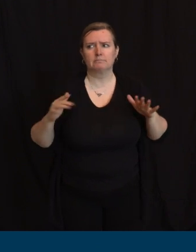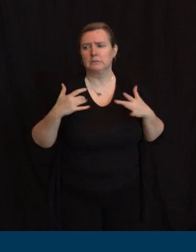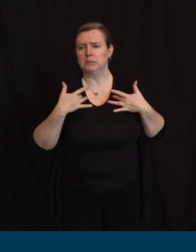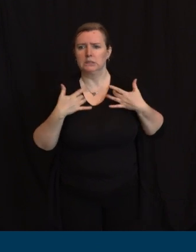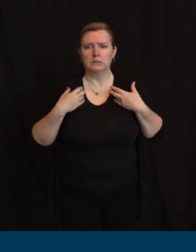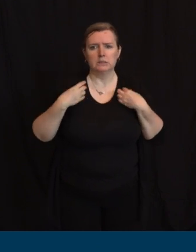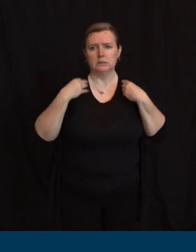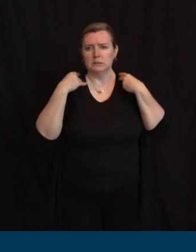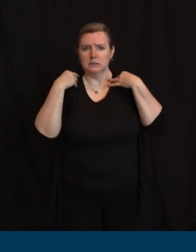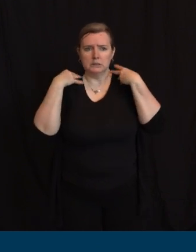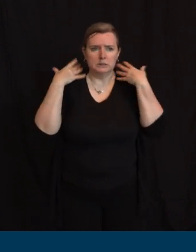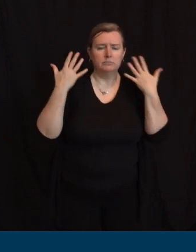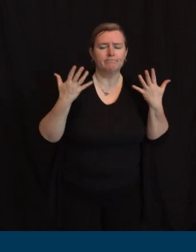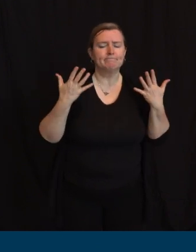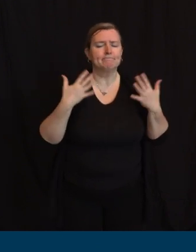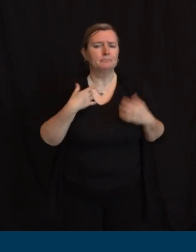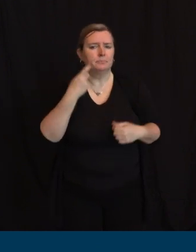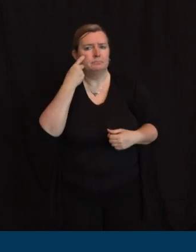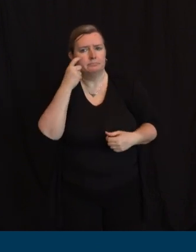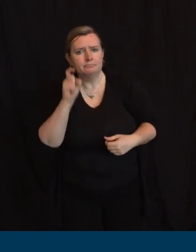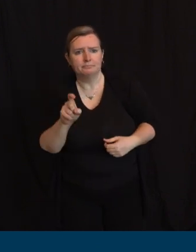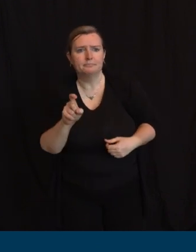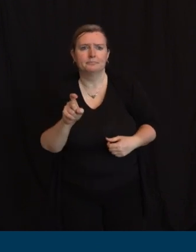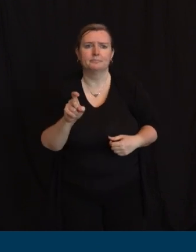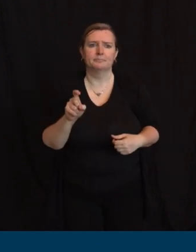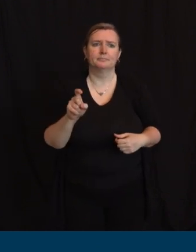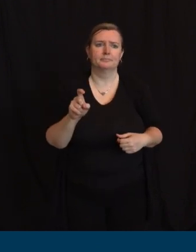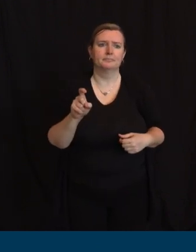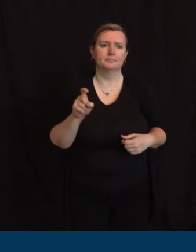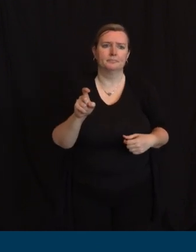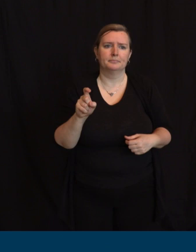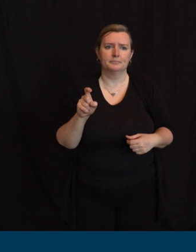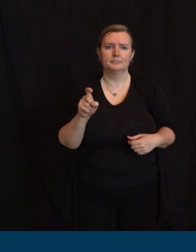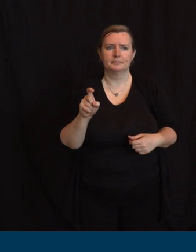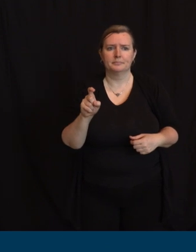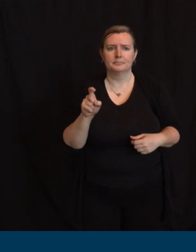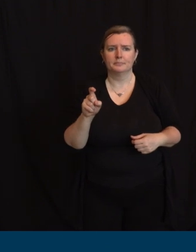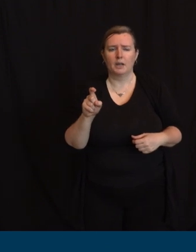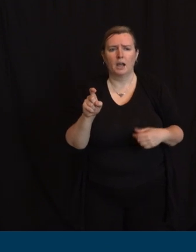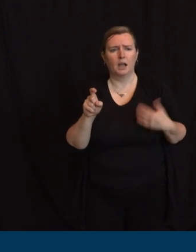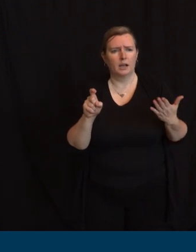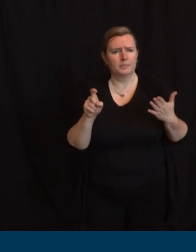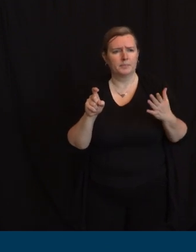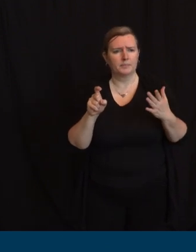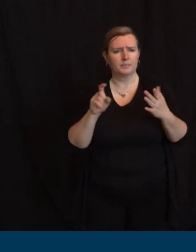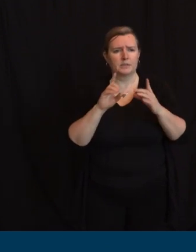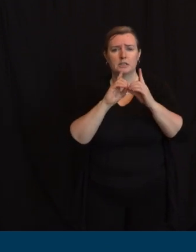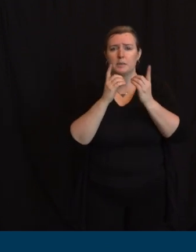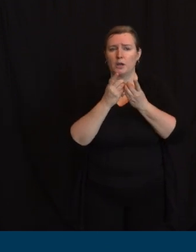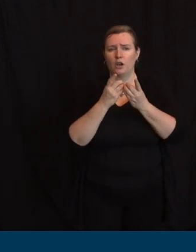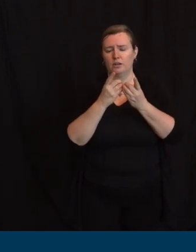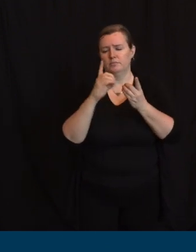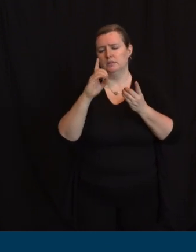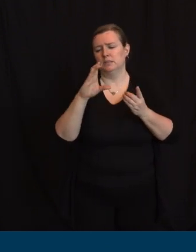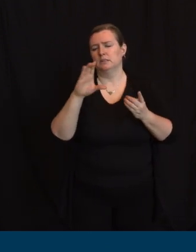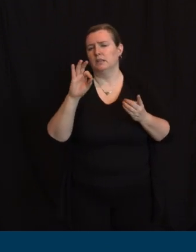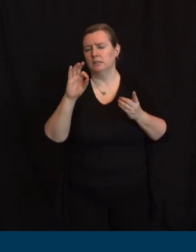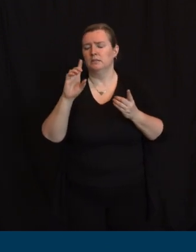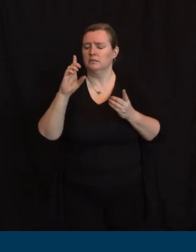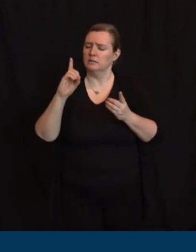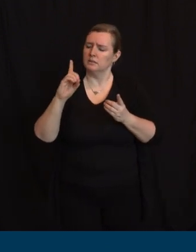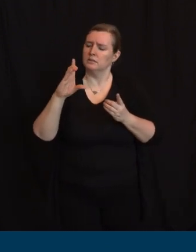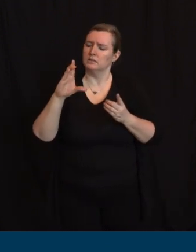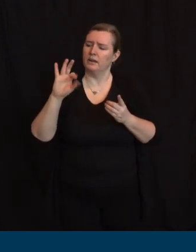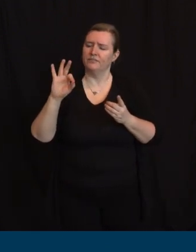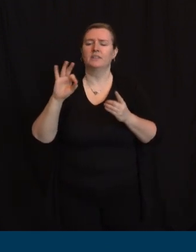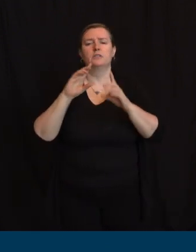the Commissioner of Children and Families and the issues with children who are at risk at